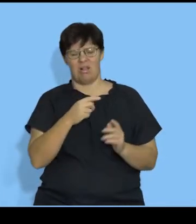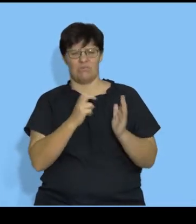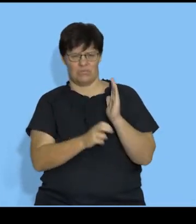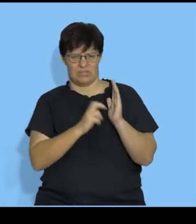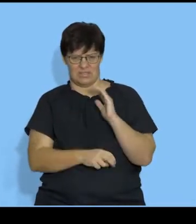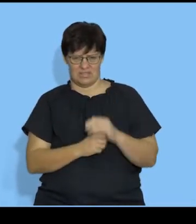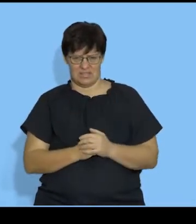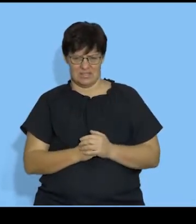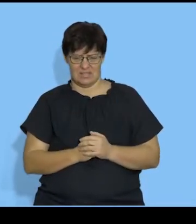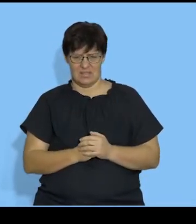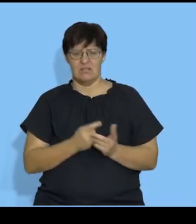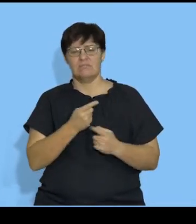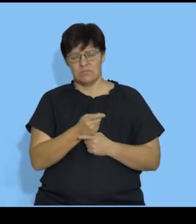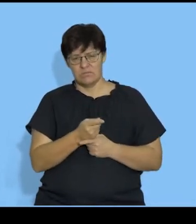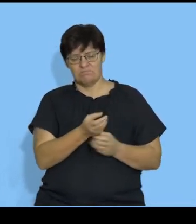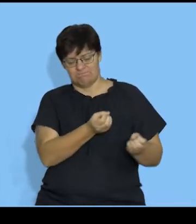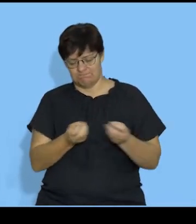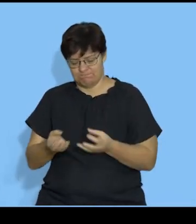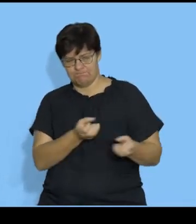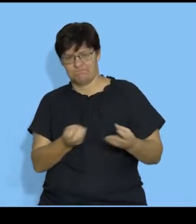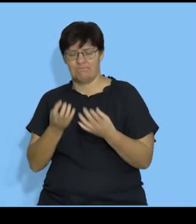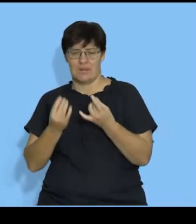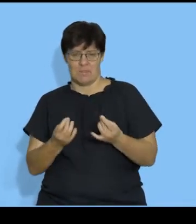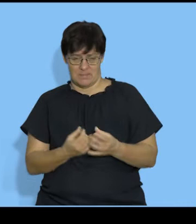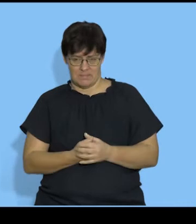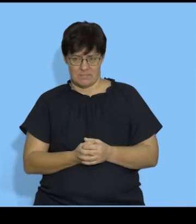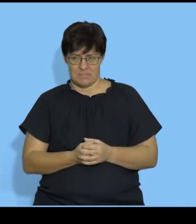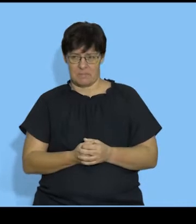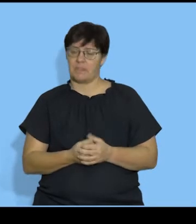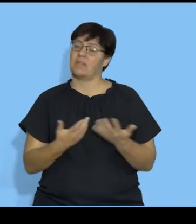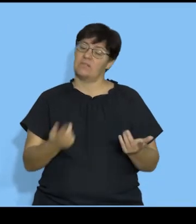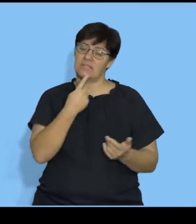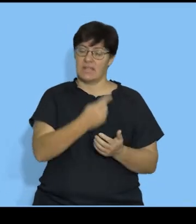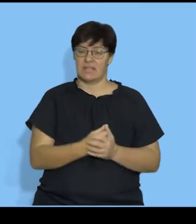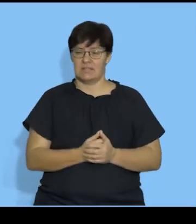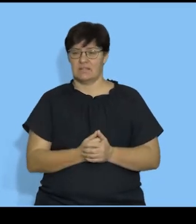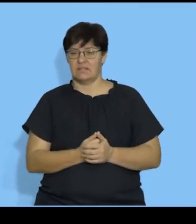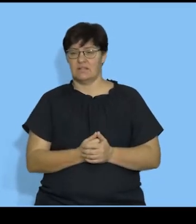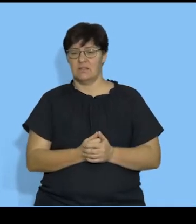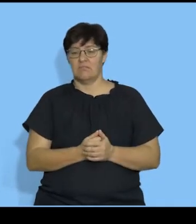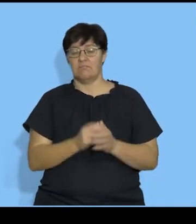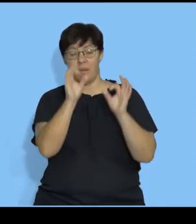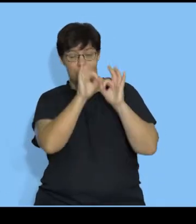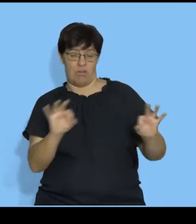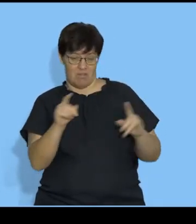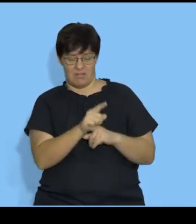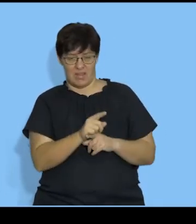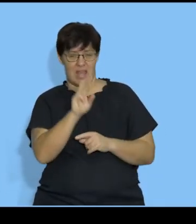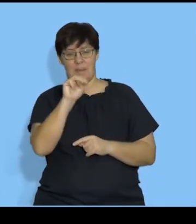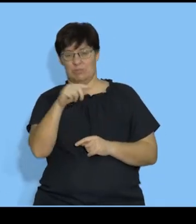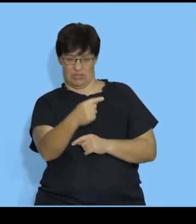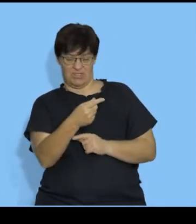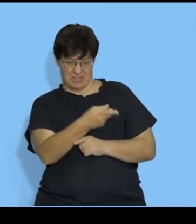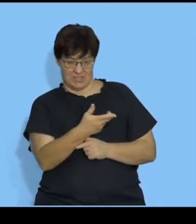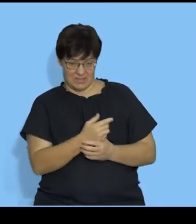assigning oxidation numbers to substances. We know that if we talk about a pure substance, which is, an element